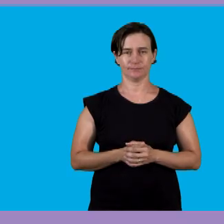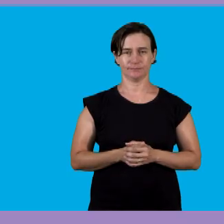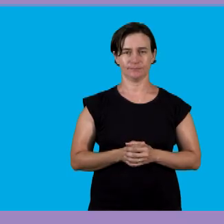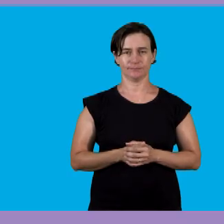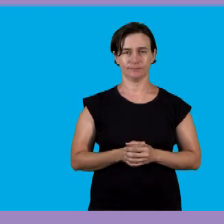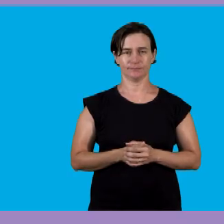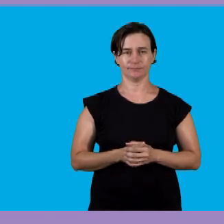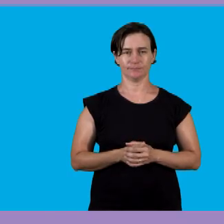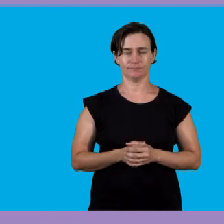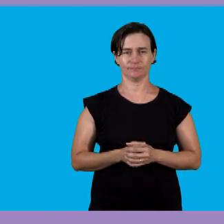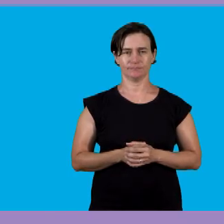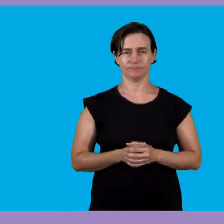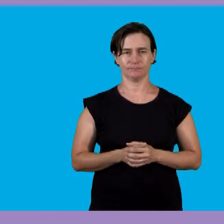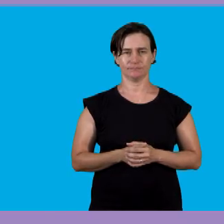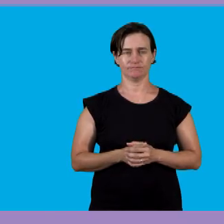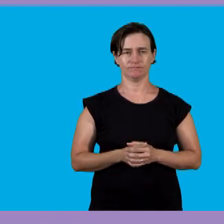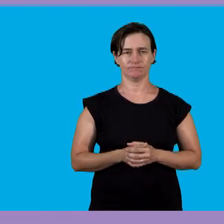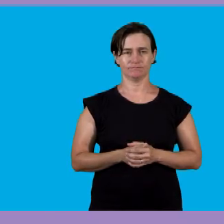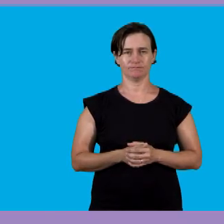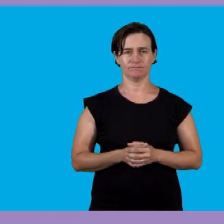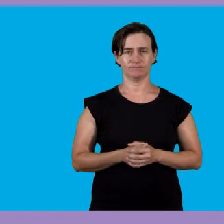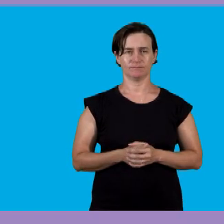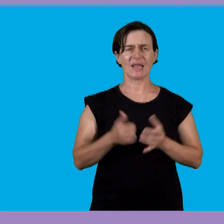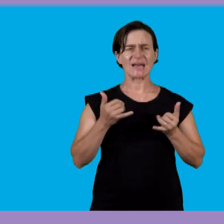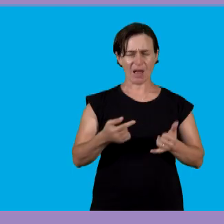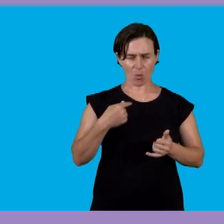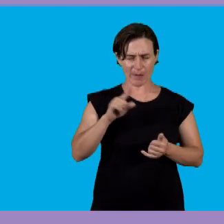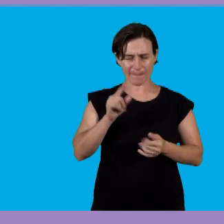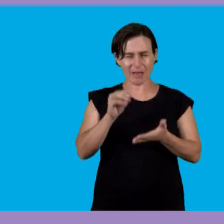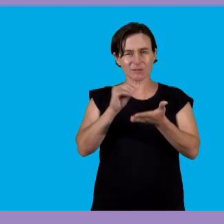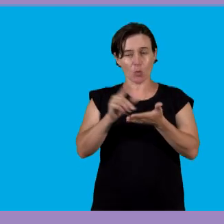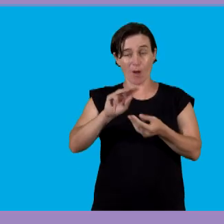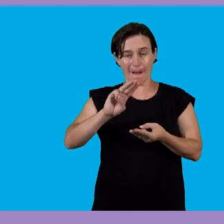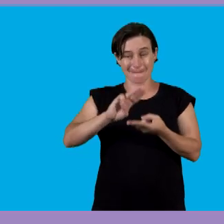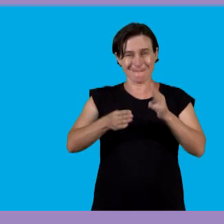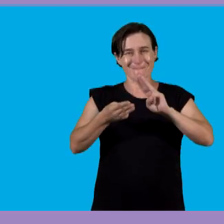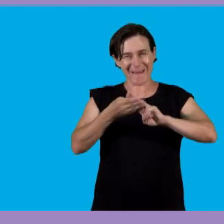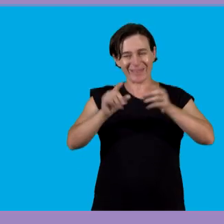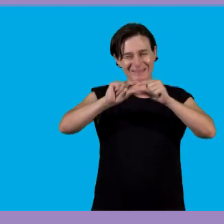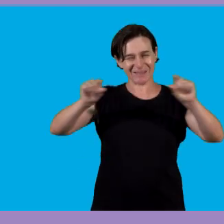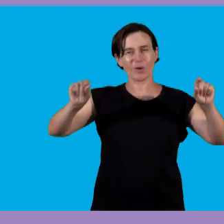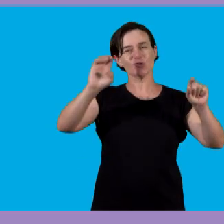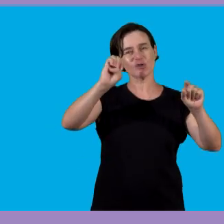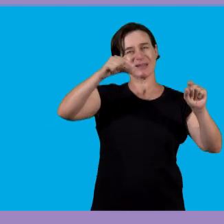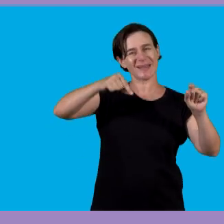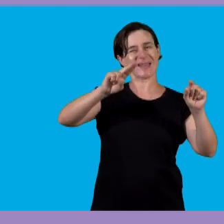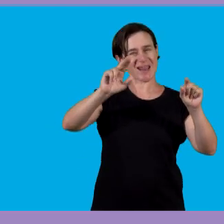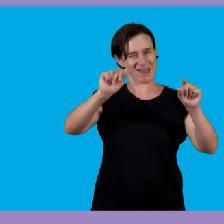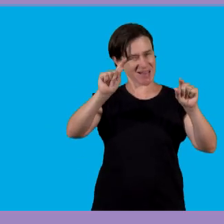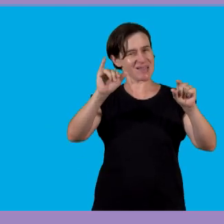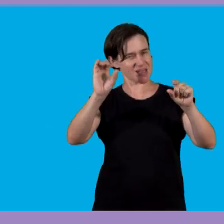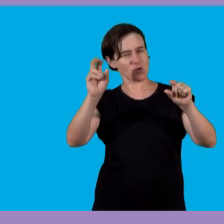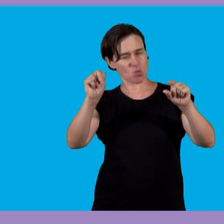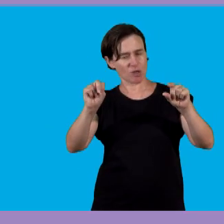78. And how are we going to now provide an equation for this rule? Of course, we know that to